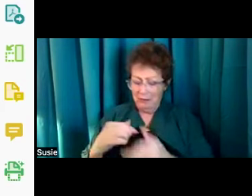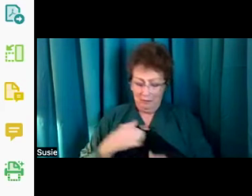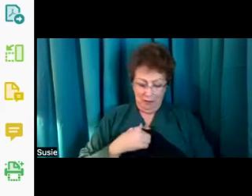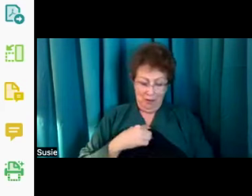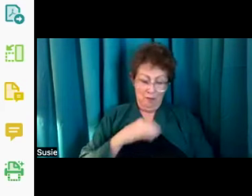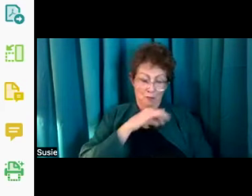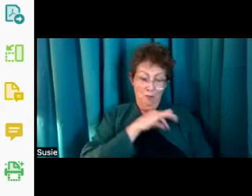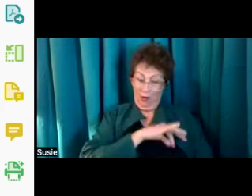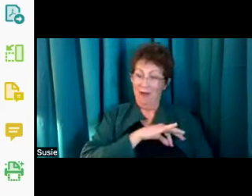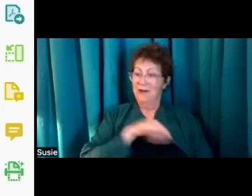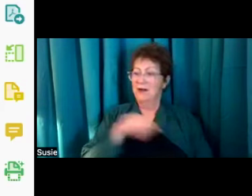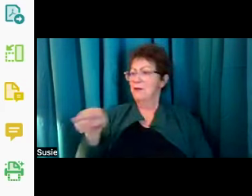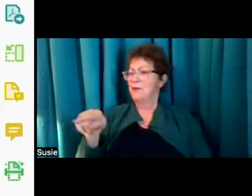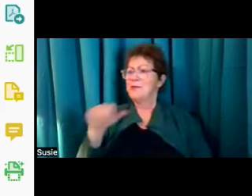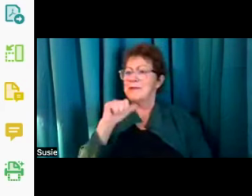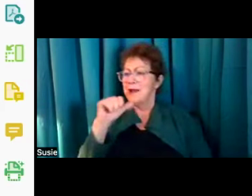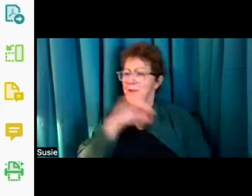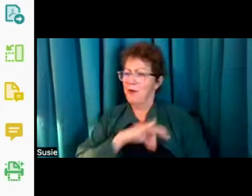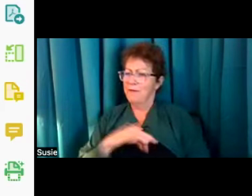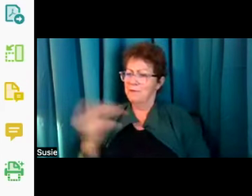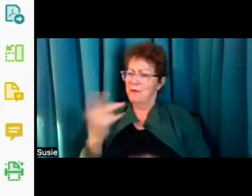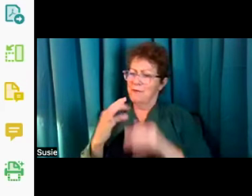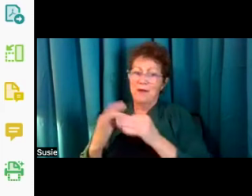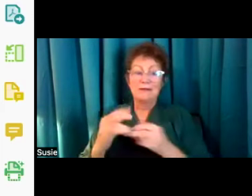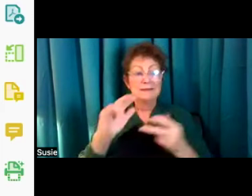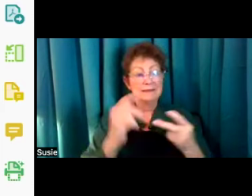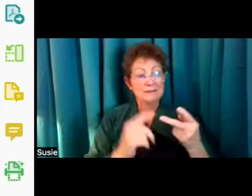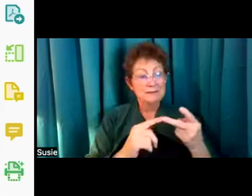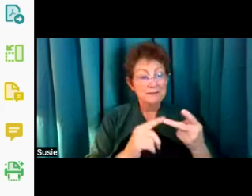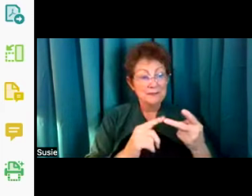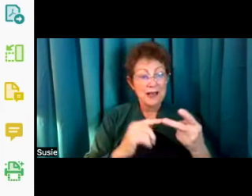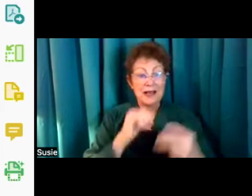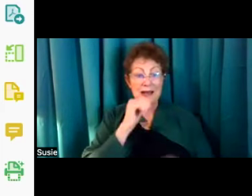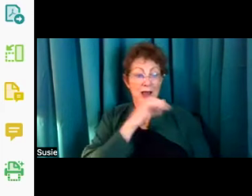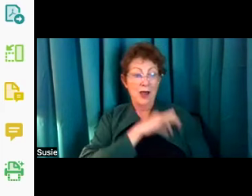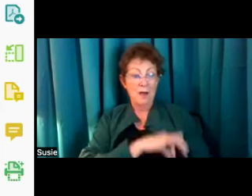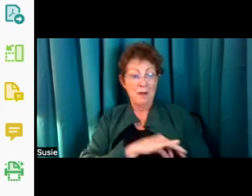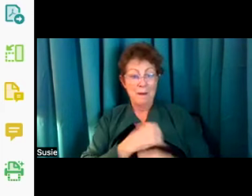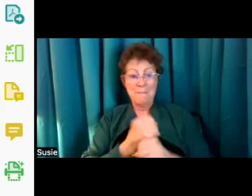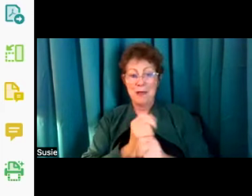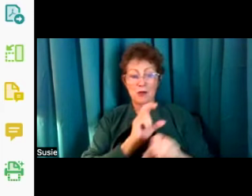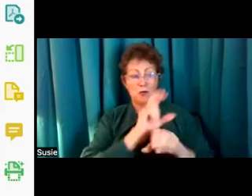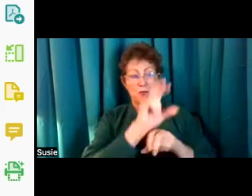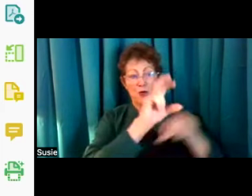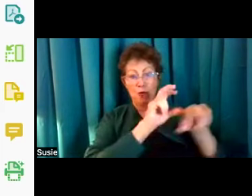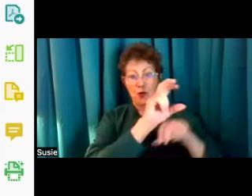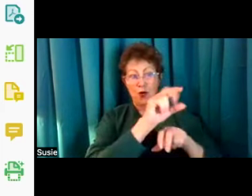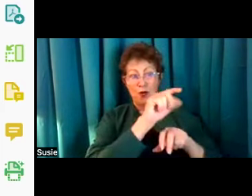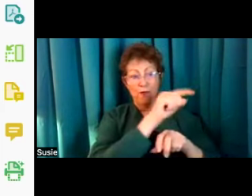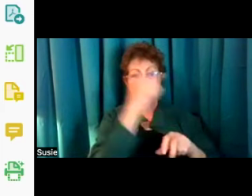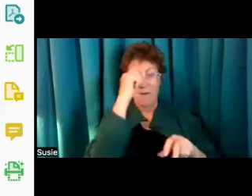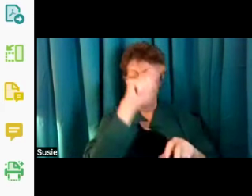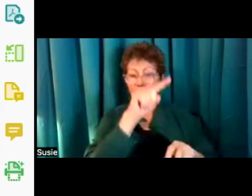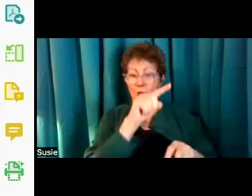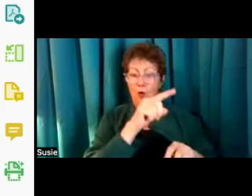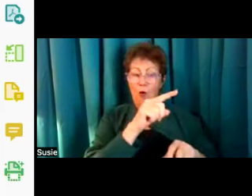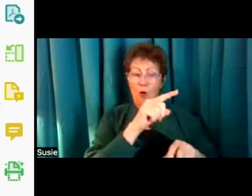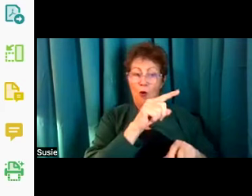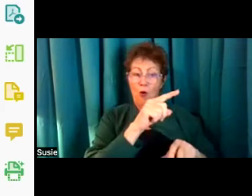nonprofit entity. The second is when a nonprofit makes a investment into a for-profit entity as a